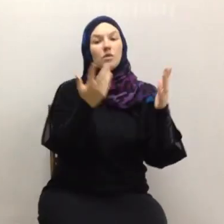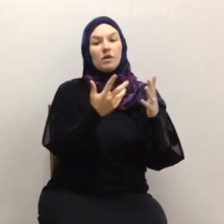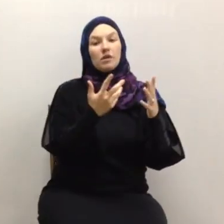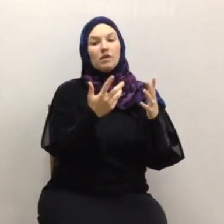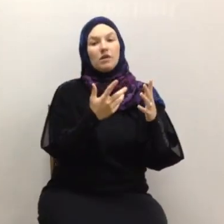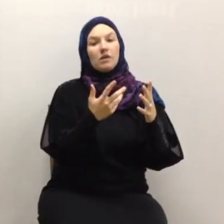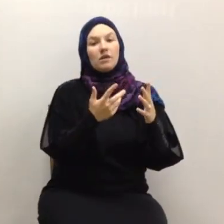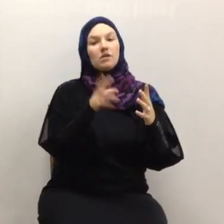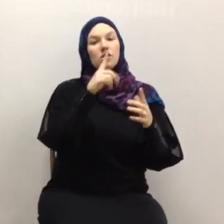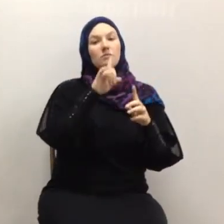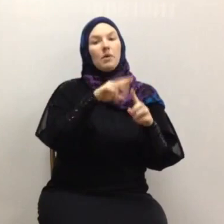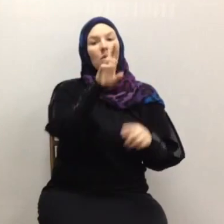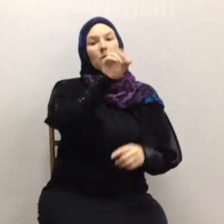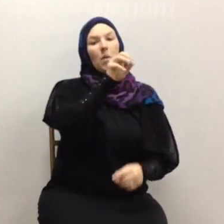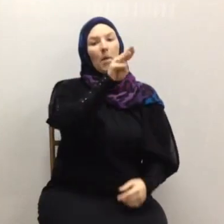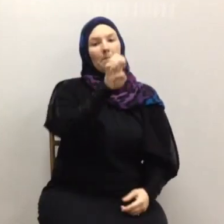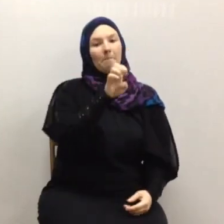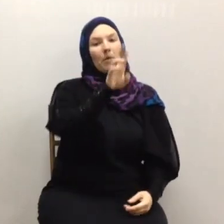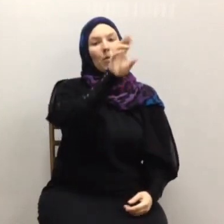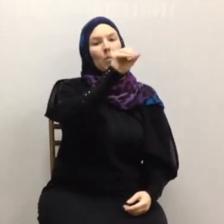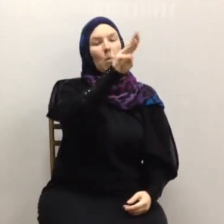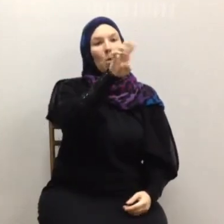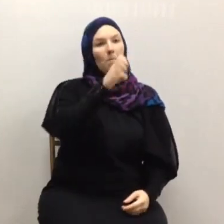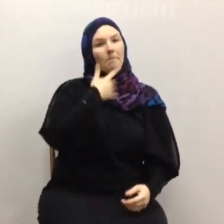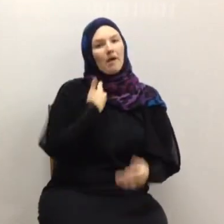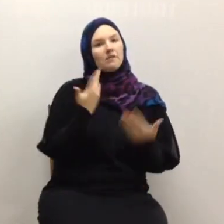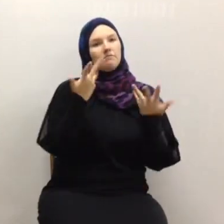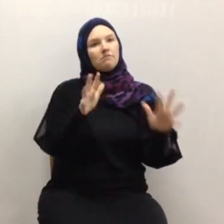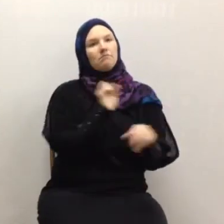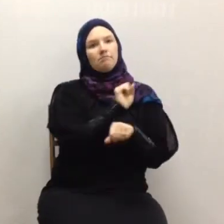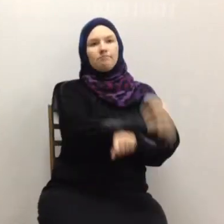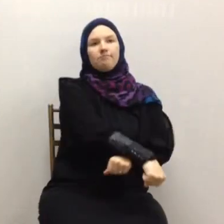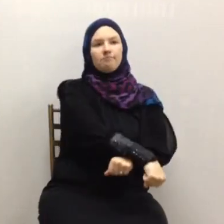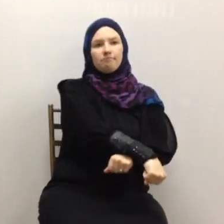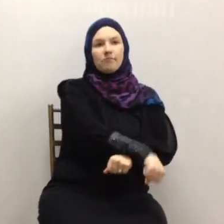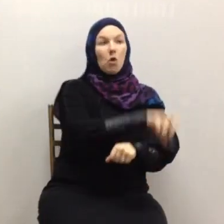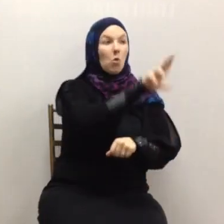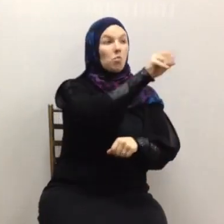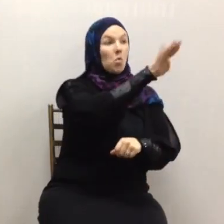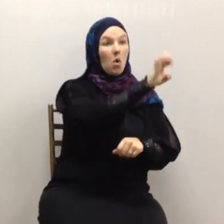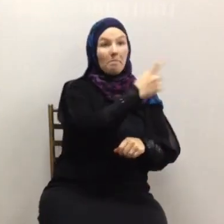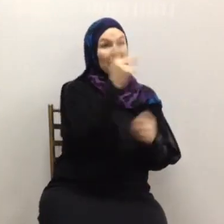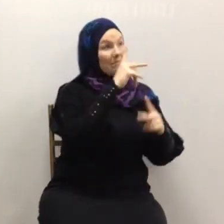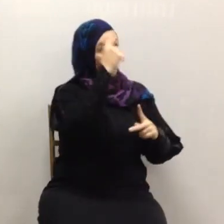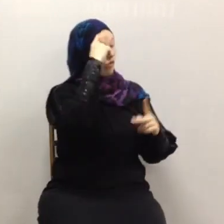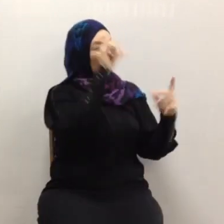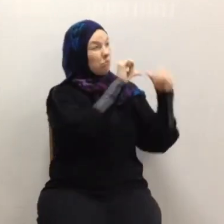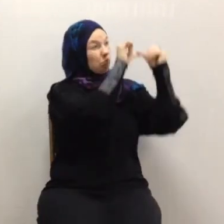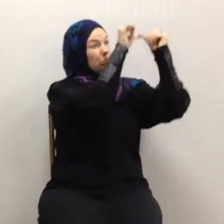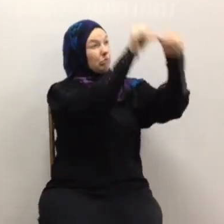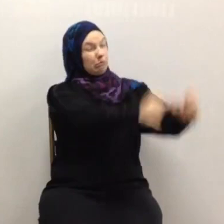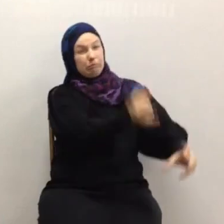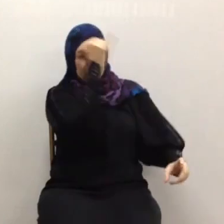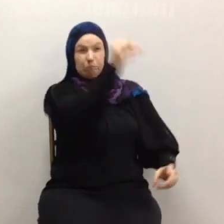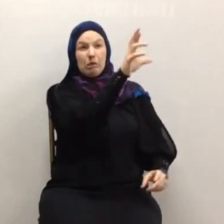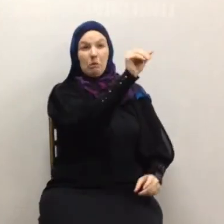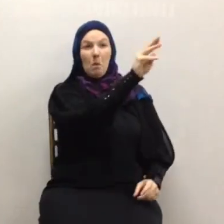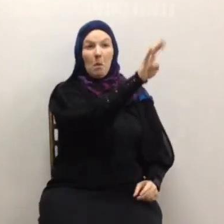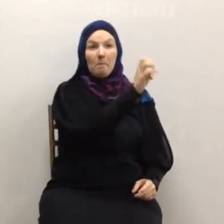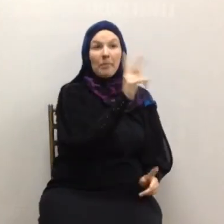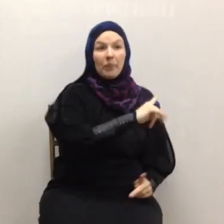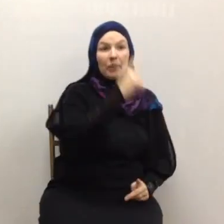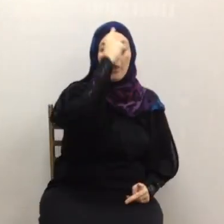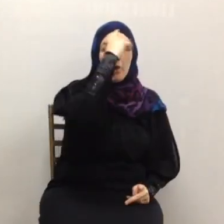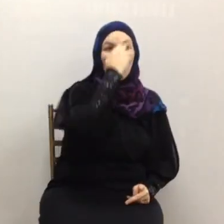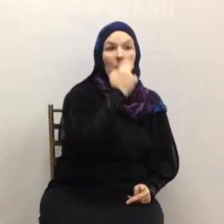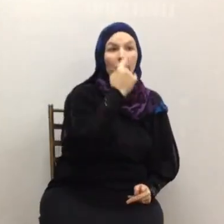Rome has been defeated in the close proximity area near the northern